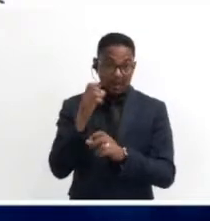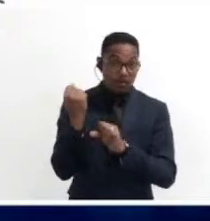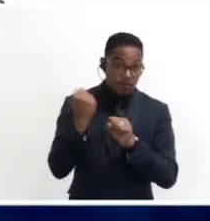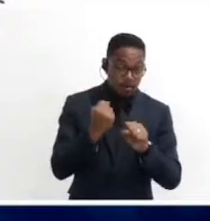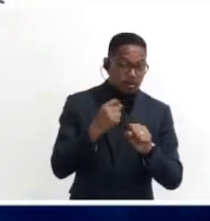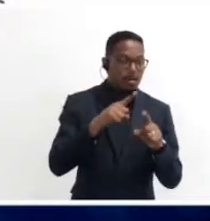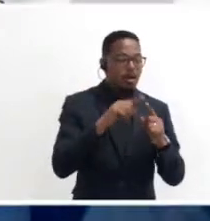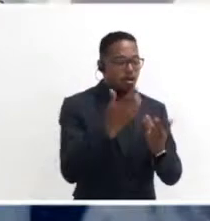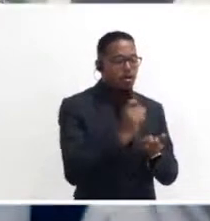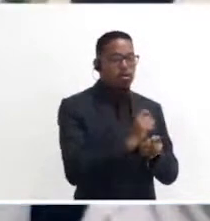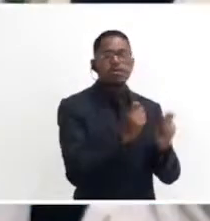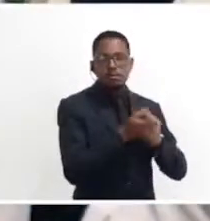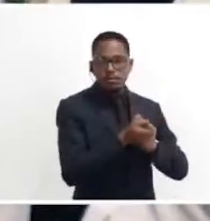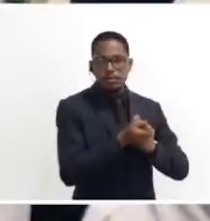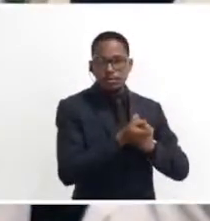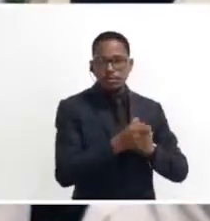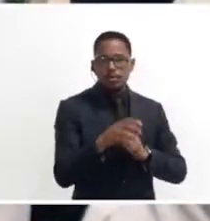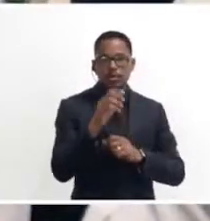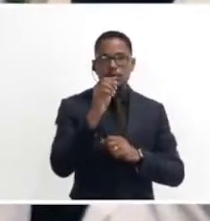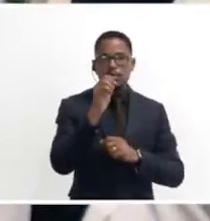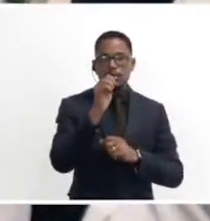silver, copper solder,